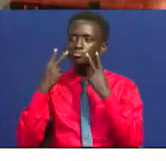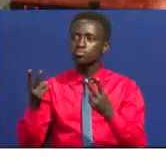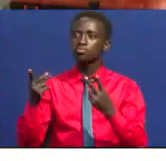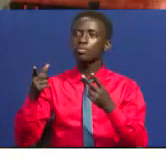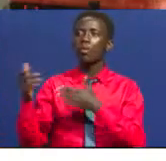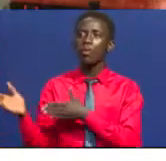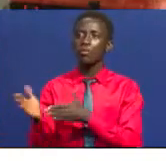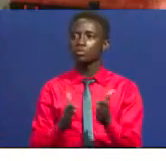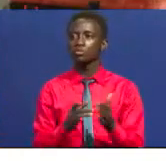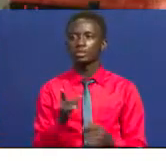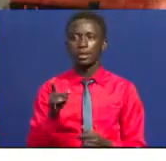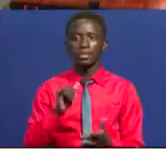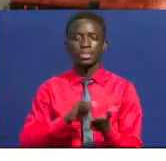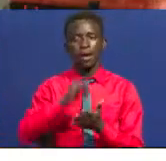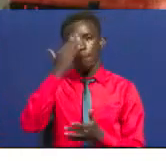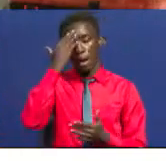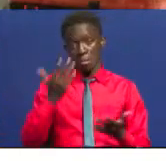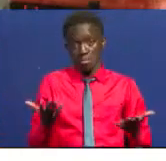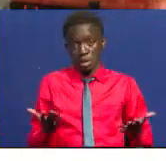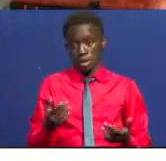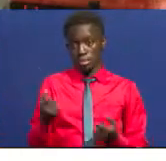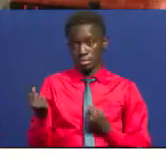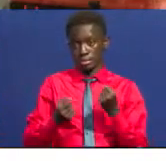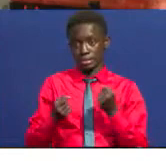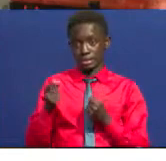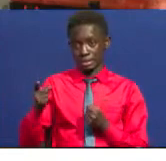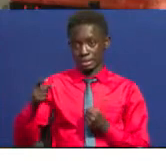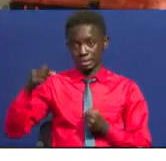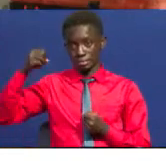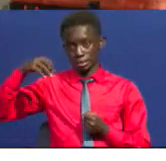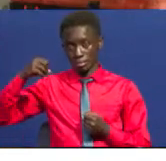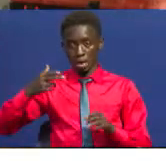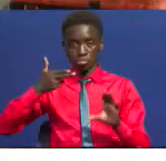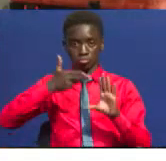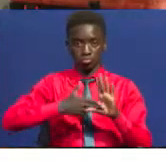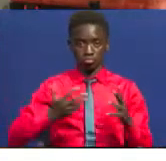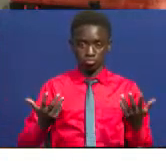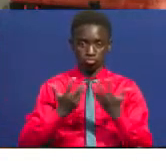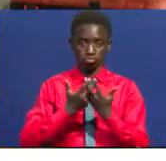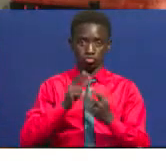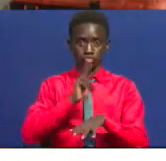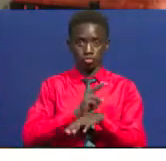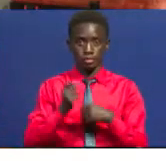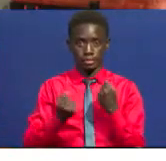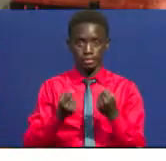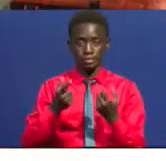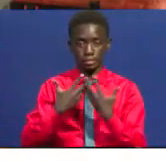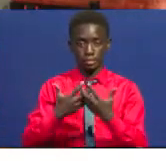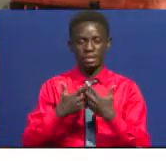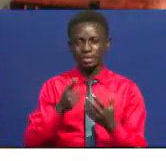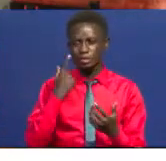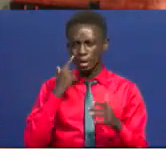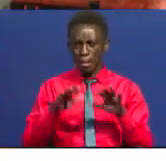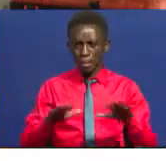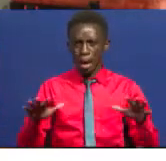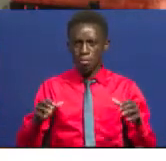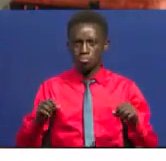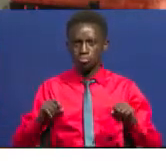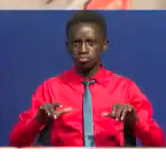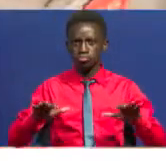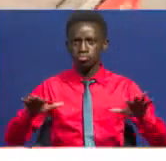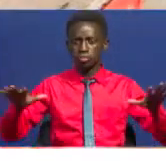That's definitely why, because the hybrid market was growing, and I thought this could be a